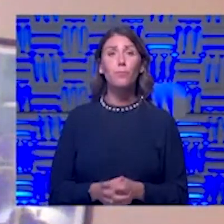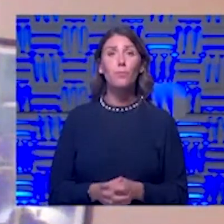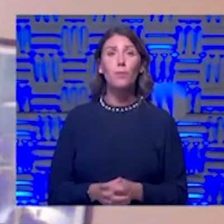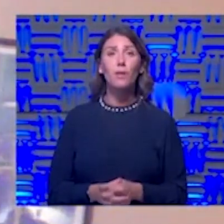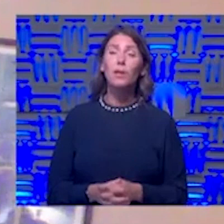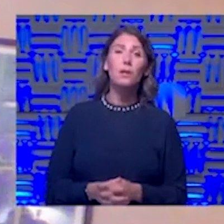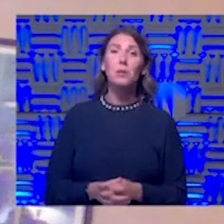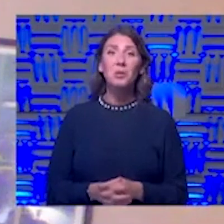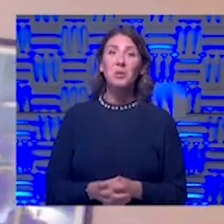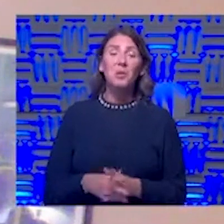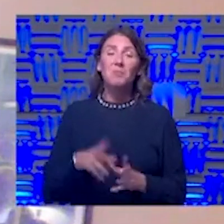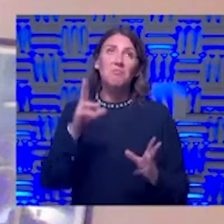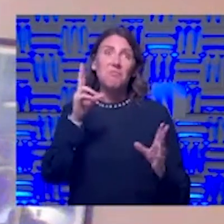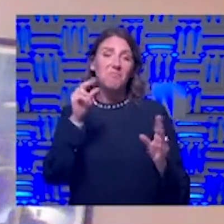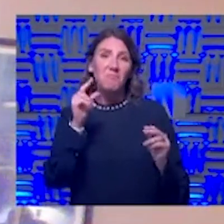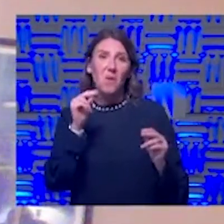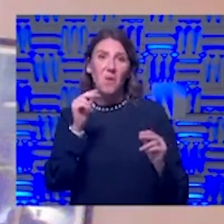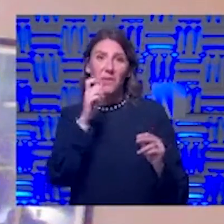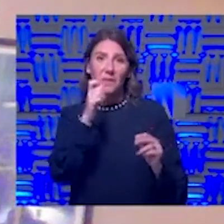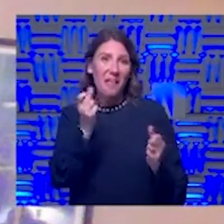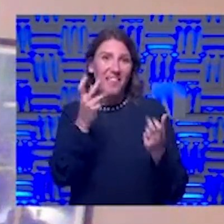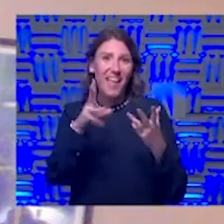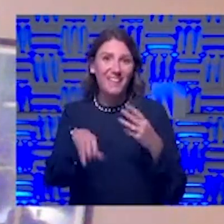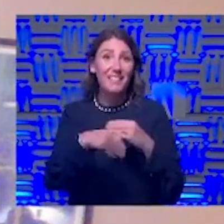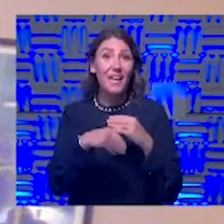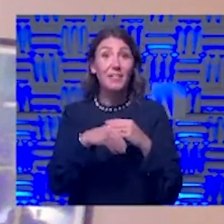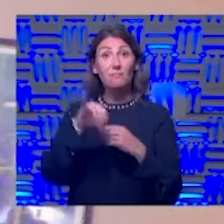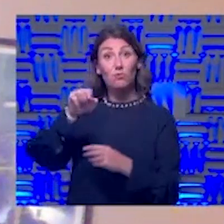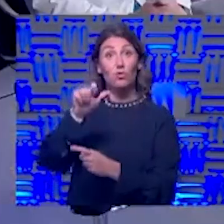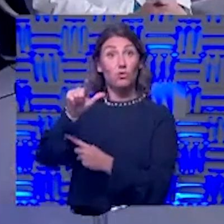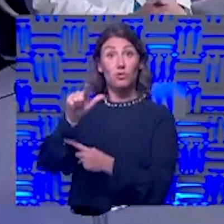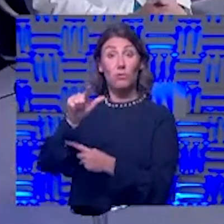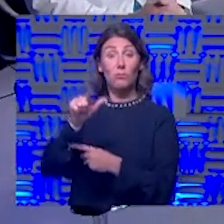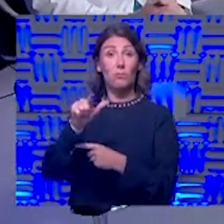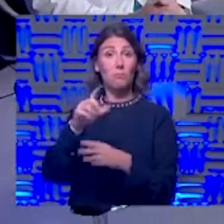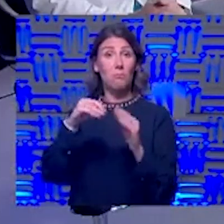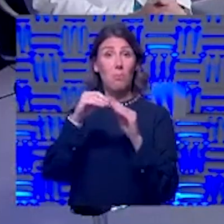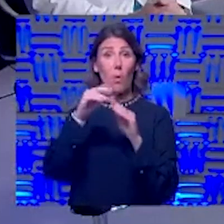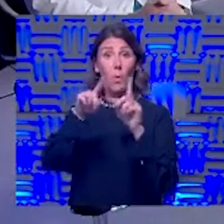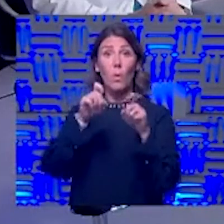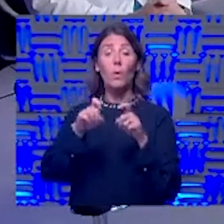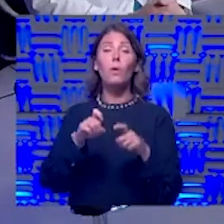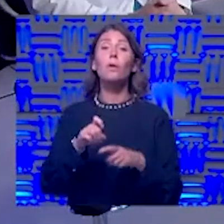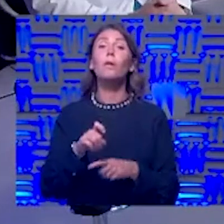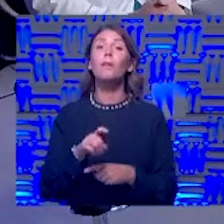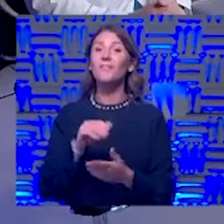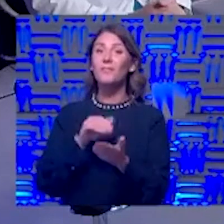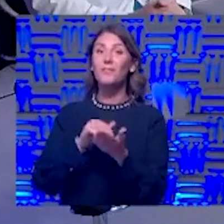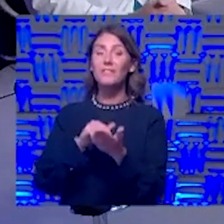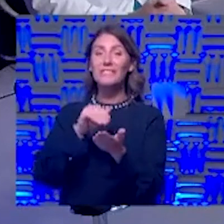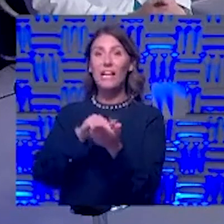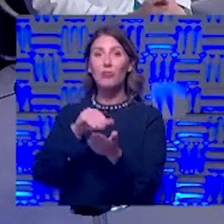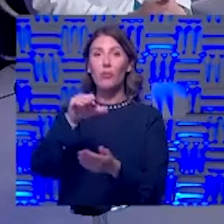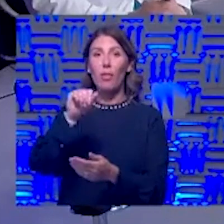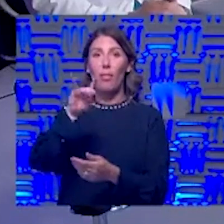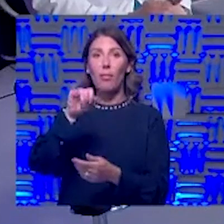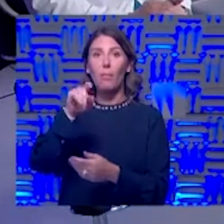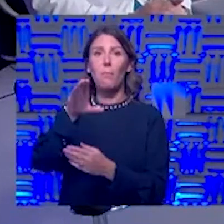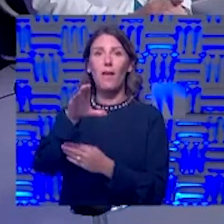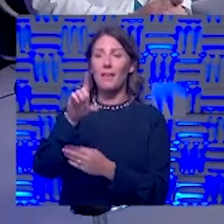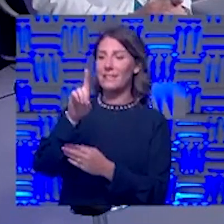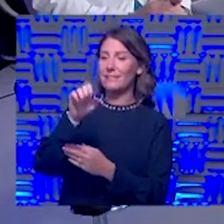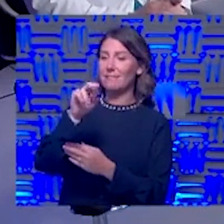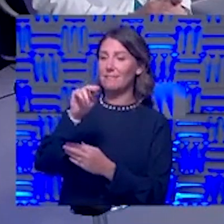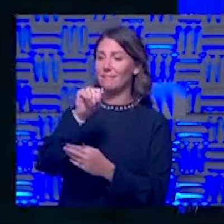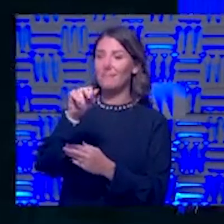No, I don't think I have a whole lot to add there. Got a question? Yeah, we do have one for Dr. Ellerbeck. Deanna wants to know, how do